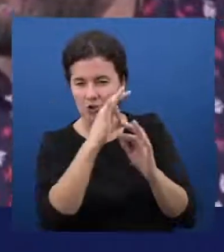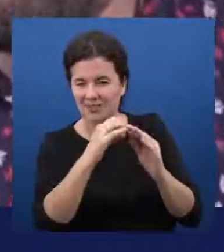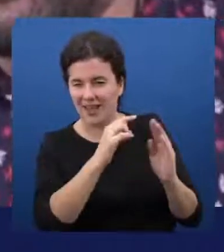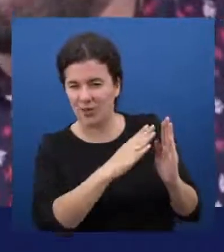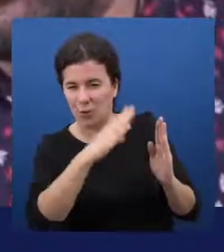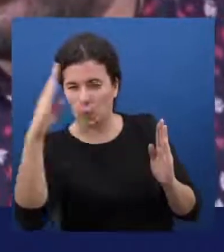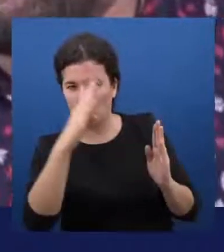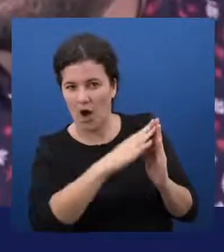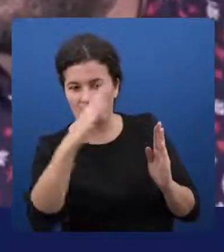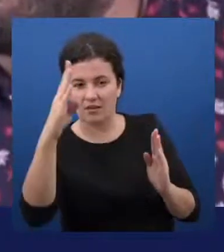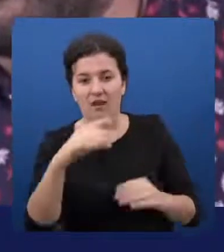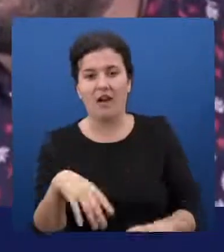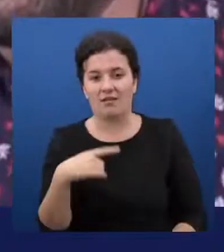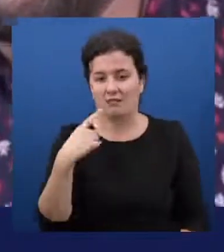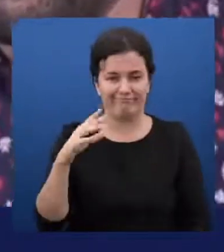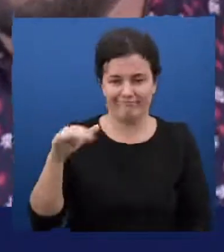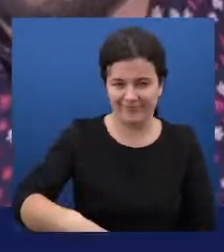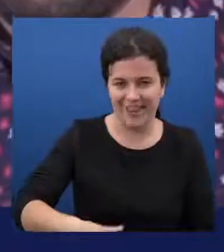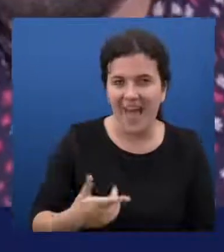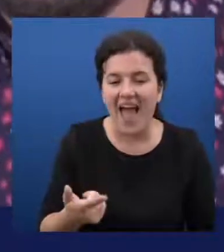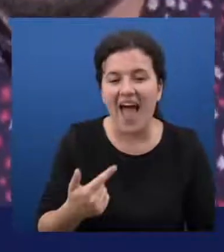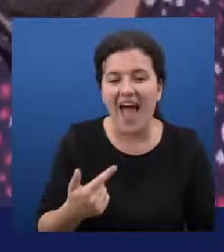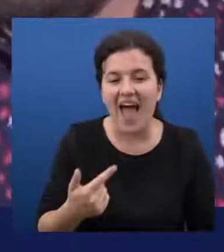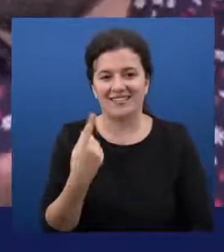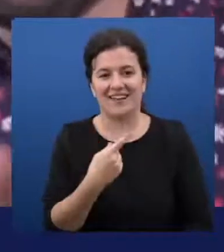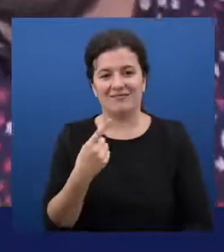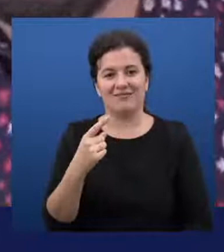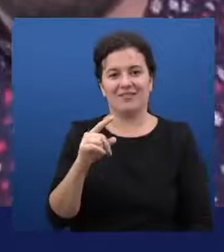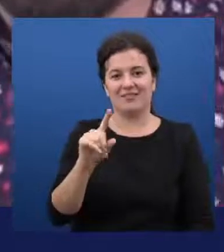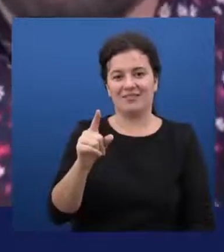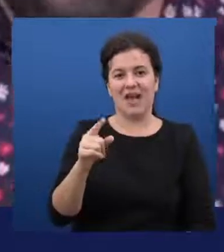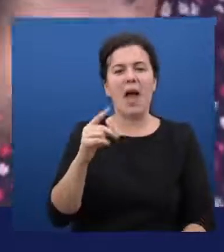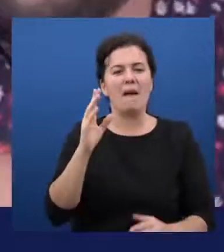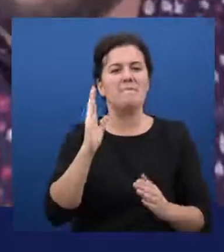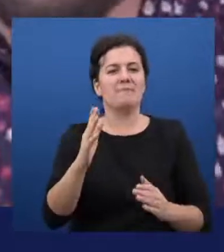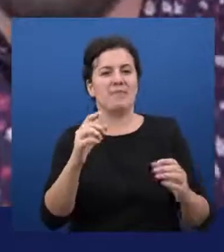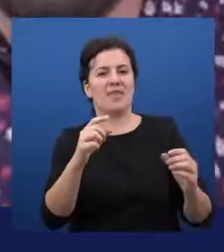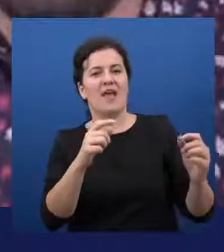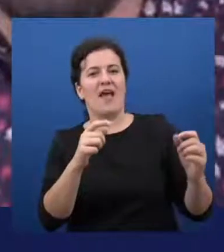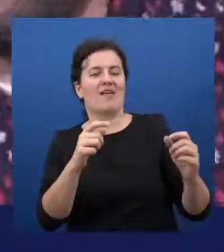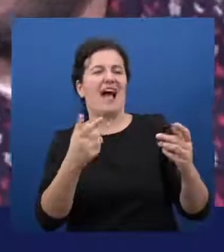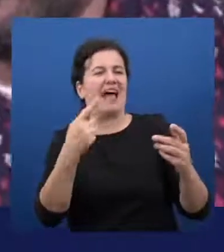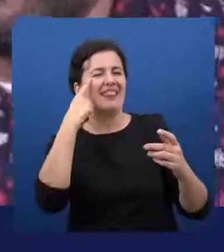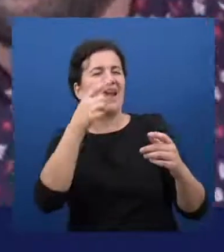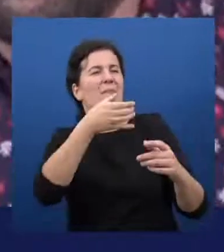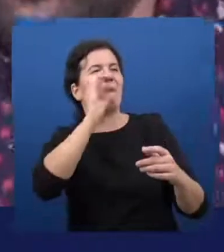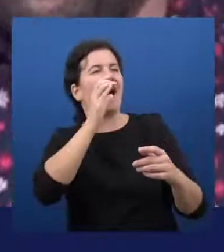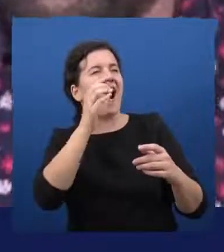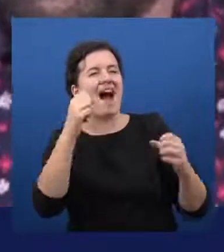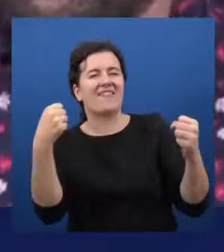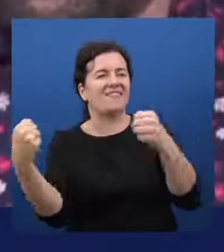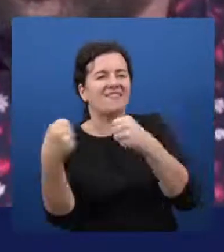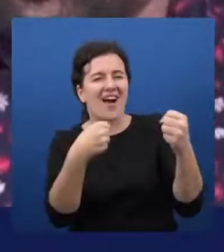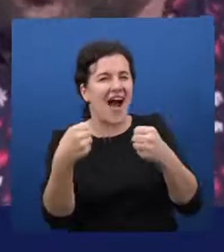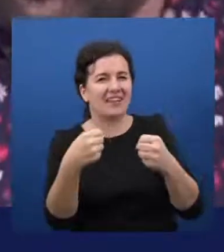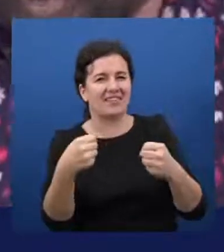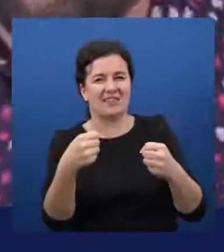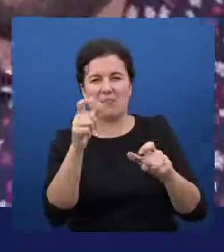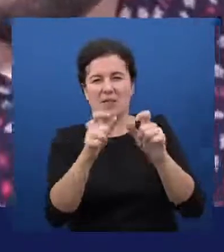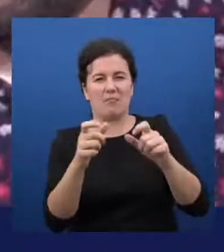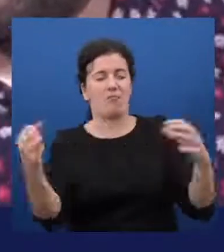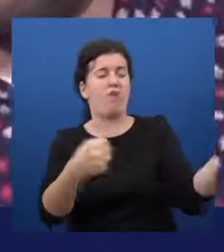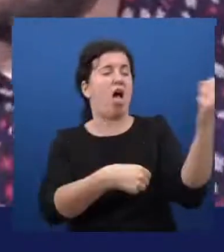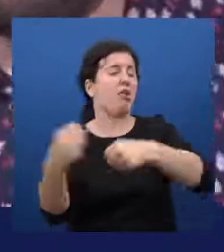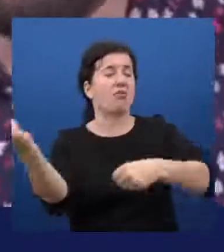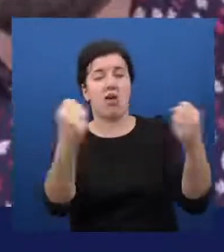cool meme. There was a cool meme I saw. Like, there must have been a bar fight somewhere, and people were throwing chairs at each other. And the statistician said, "Looks